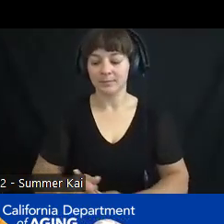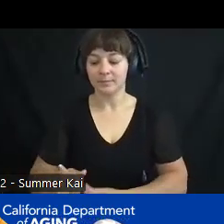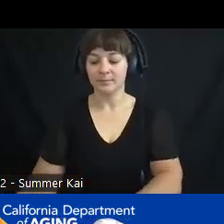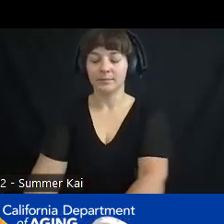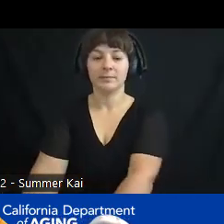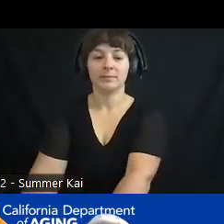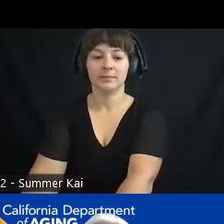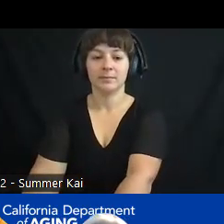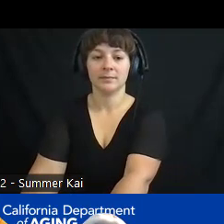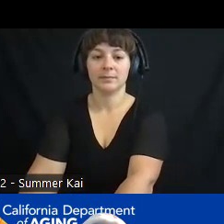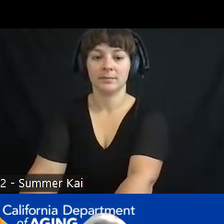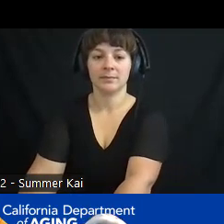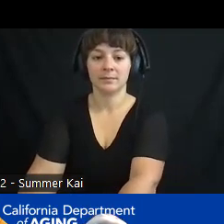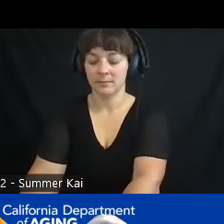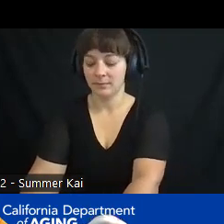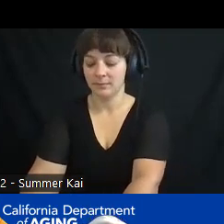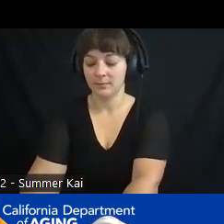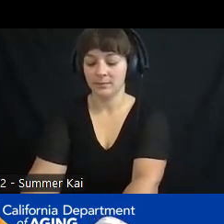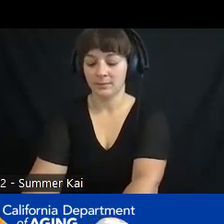Okay, and I think that